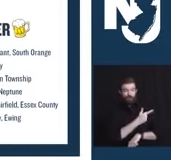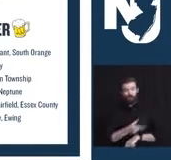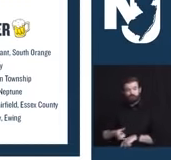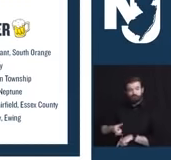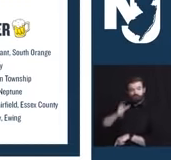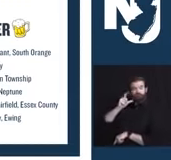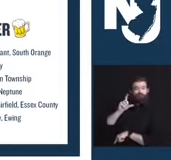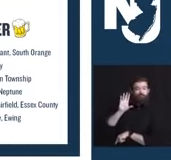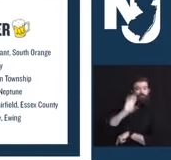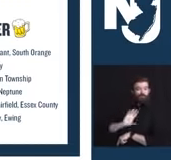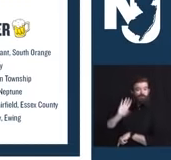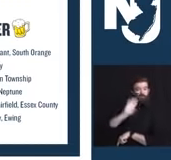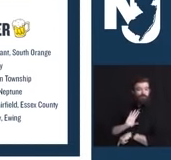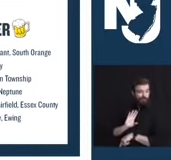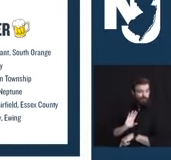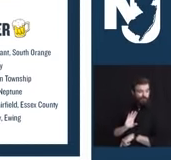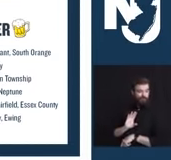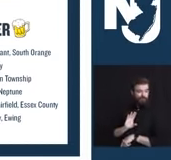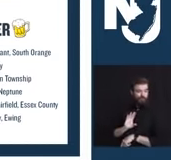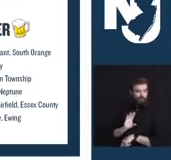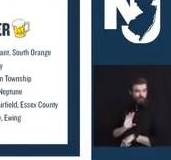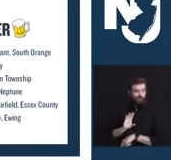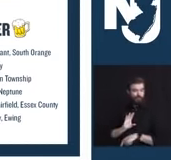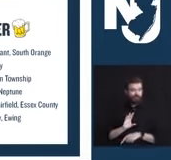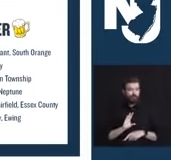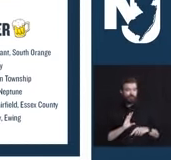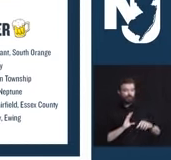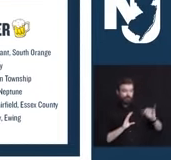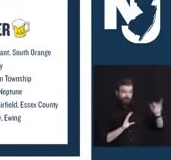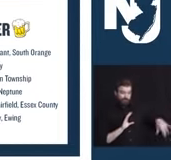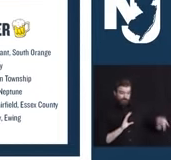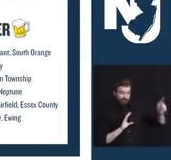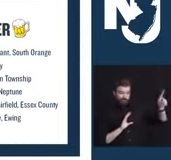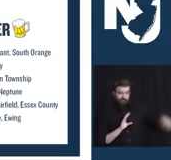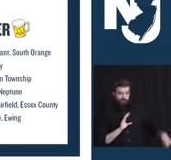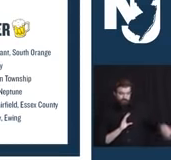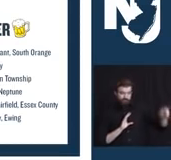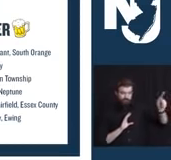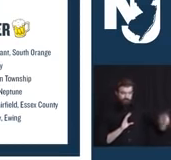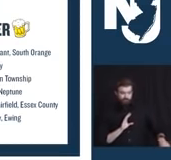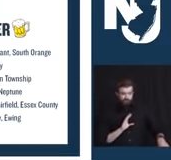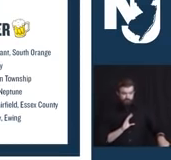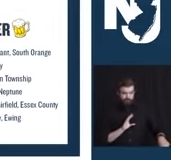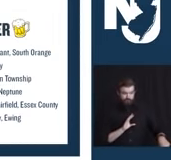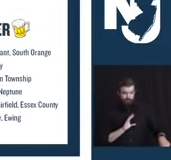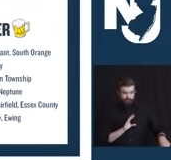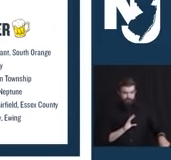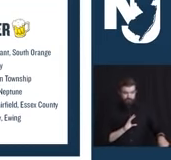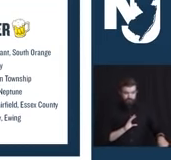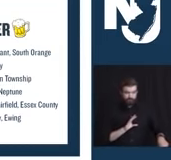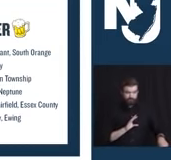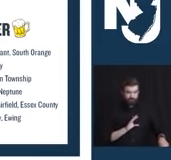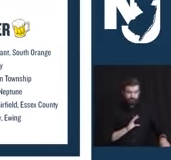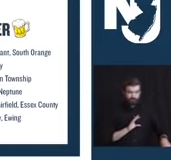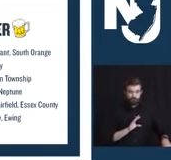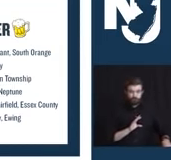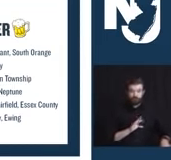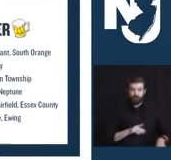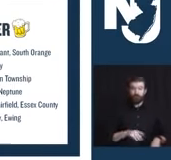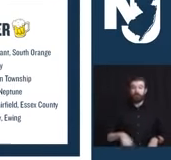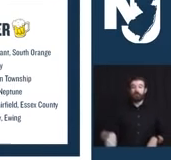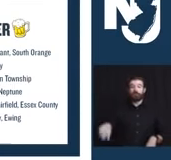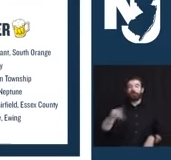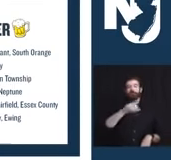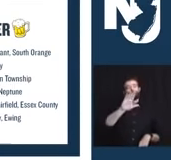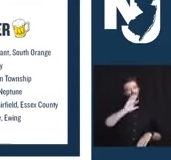to launch our new Shot and a Beer program to encourage eligible New Jerseyans ages 21 and